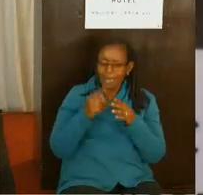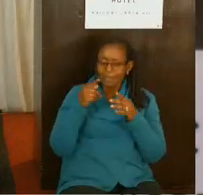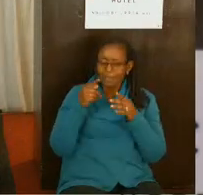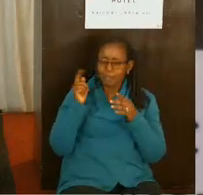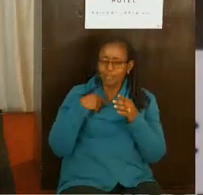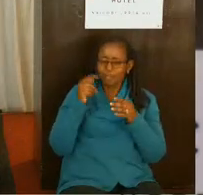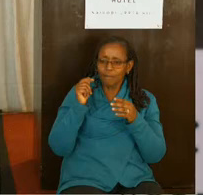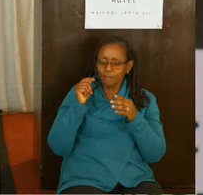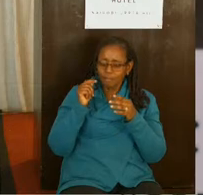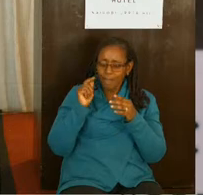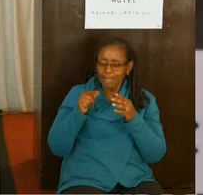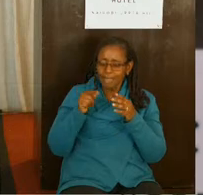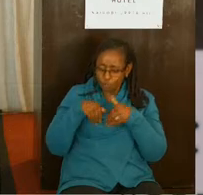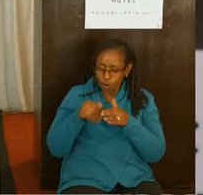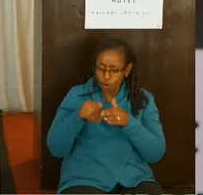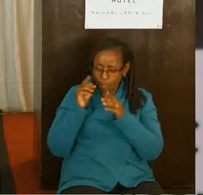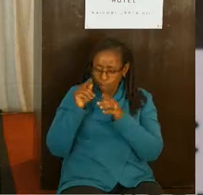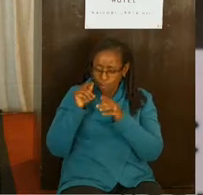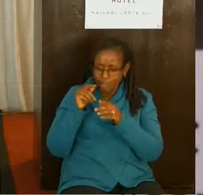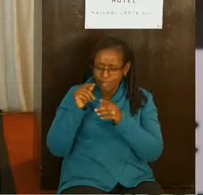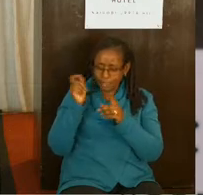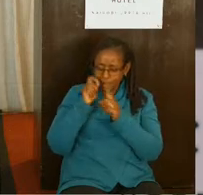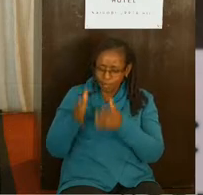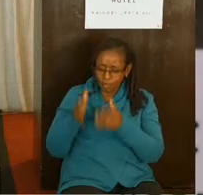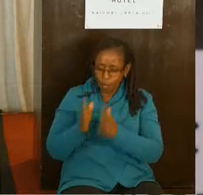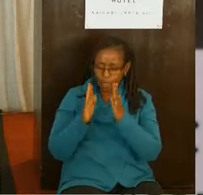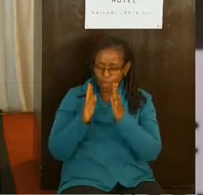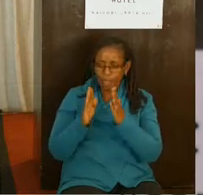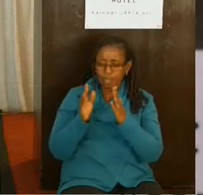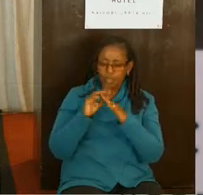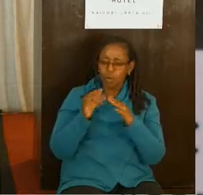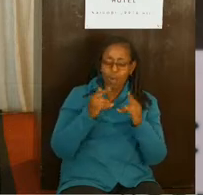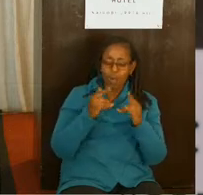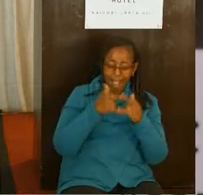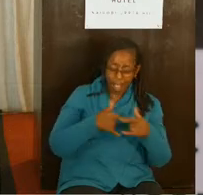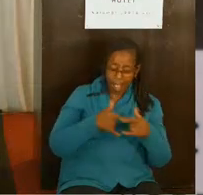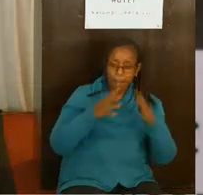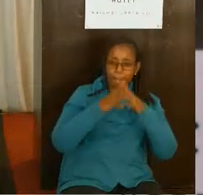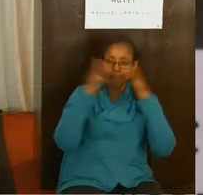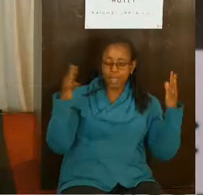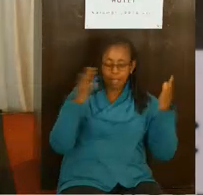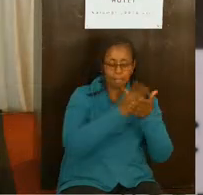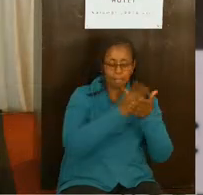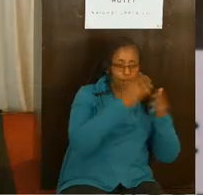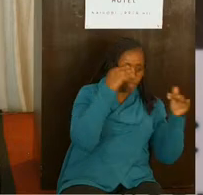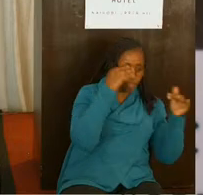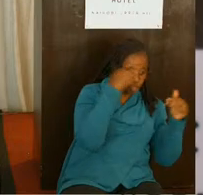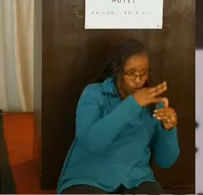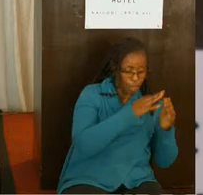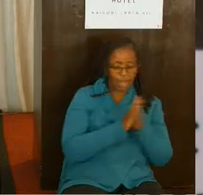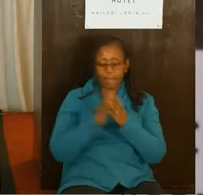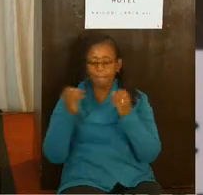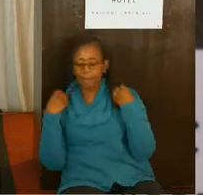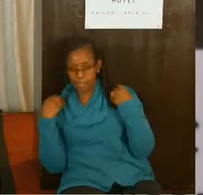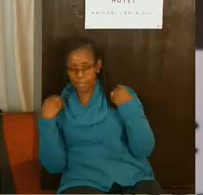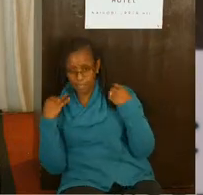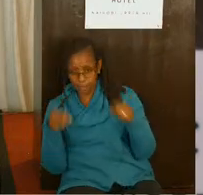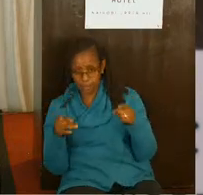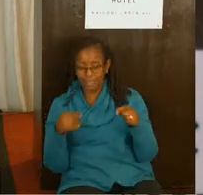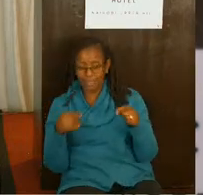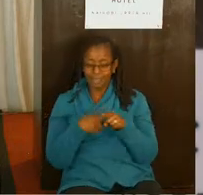asking that question this is a huge gap between theory and practice and when I talk about